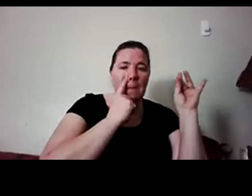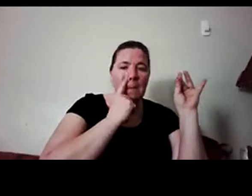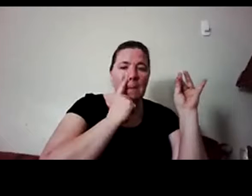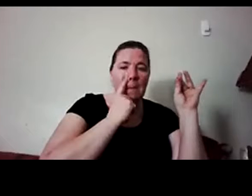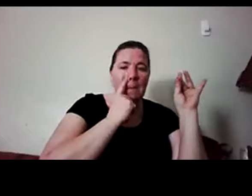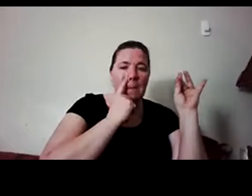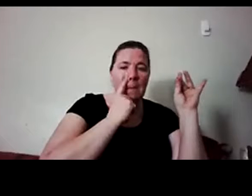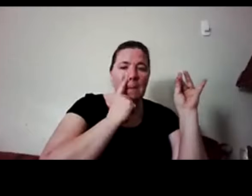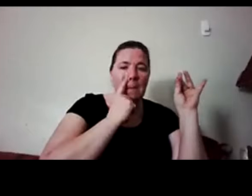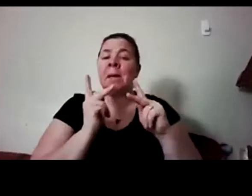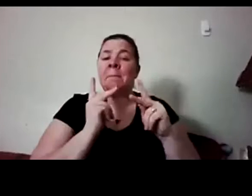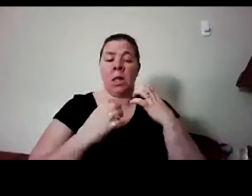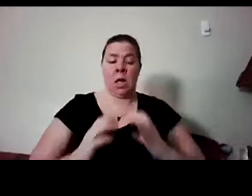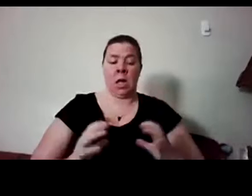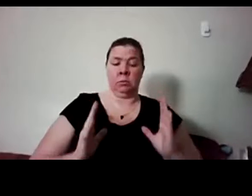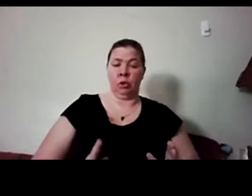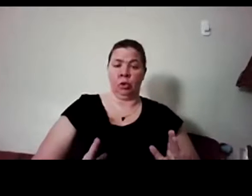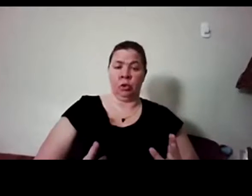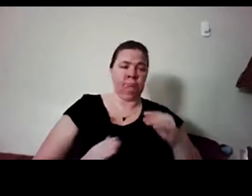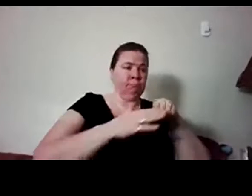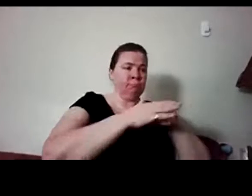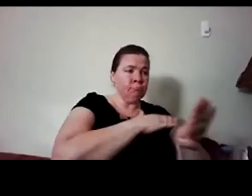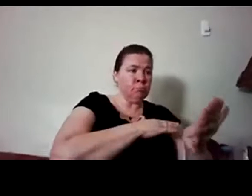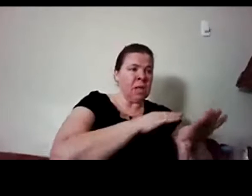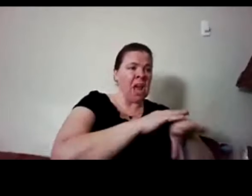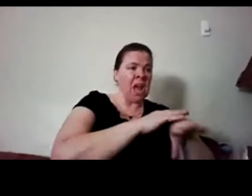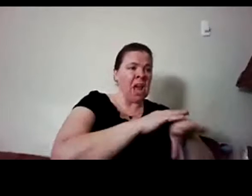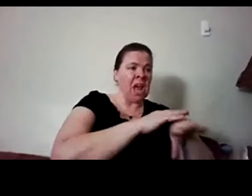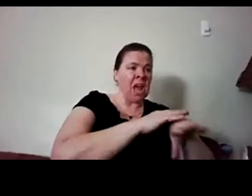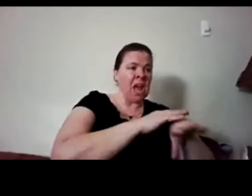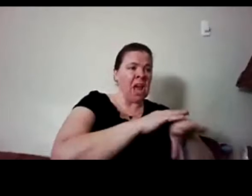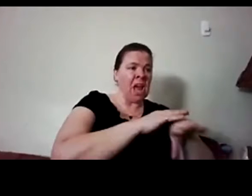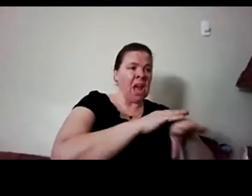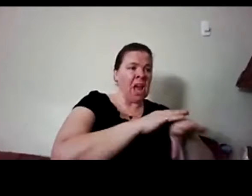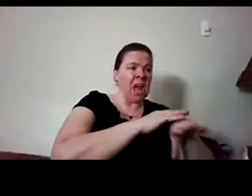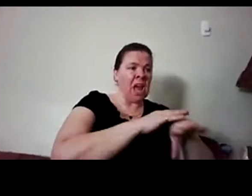People, customers, coming in and out of your business. That's it.